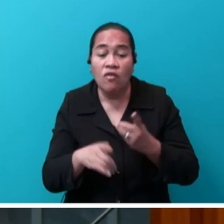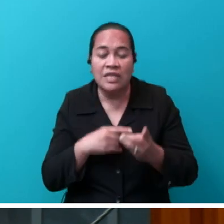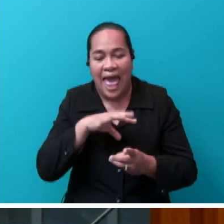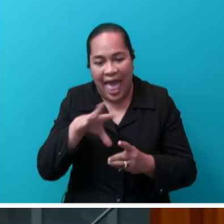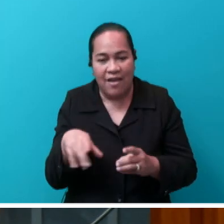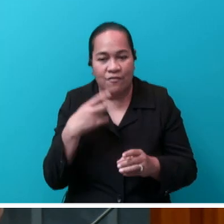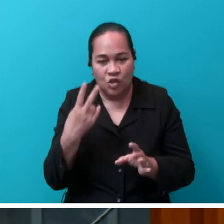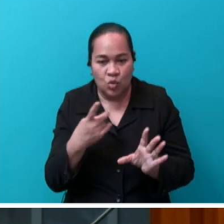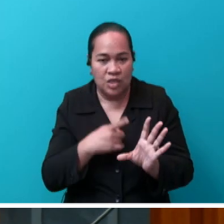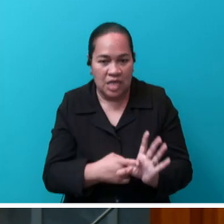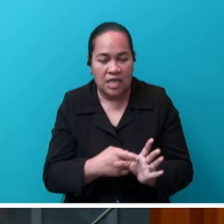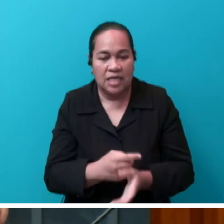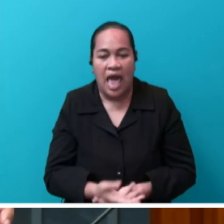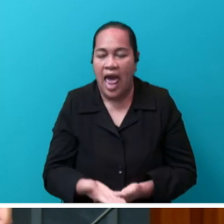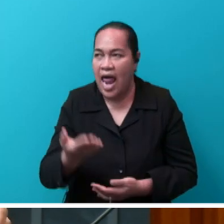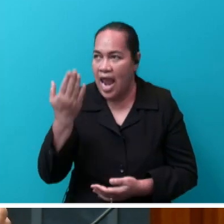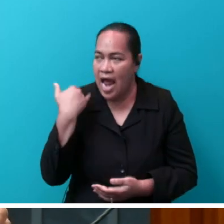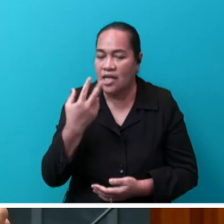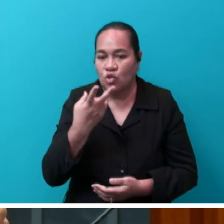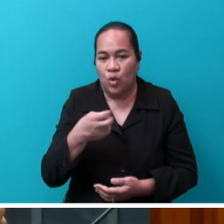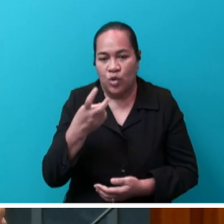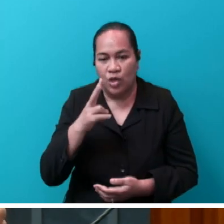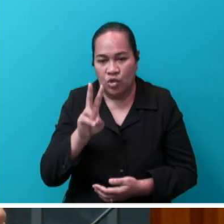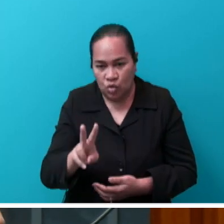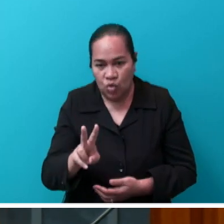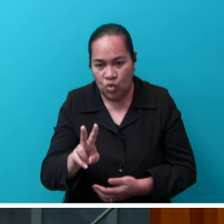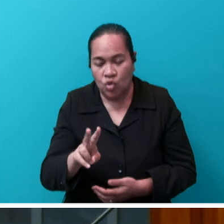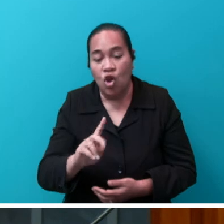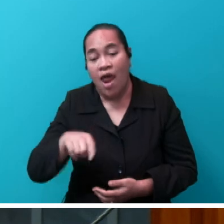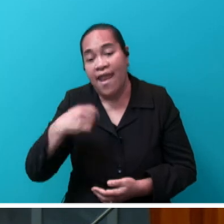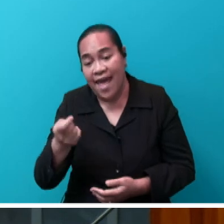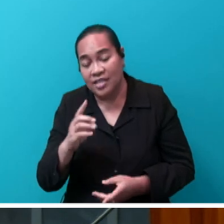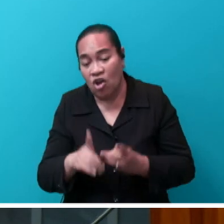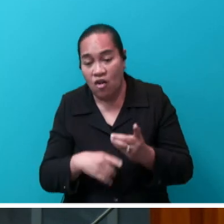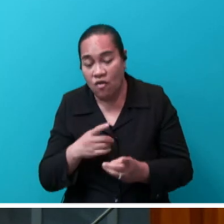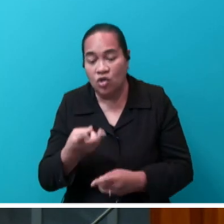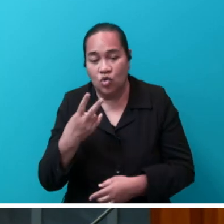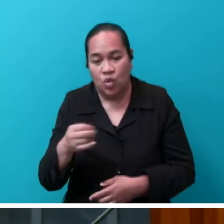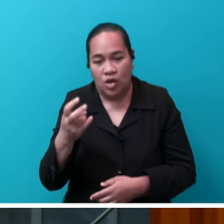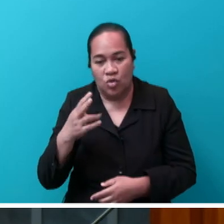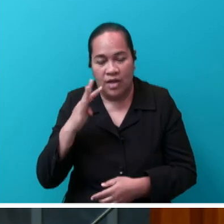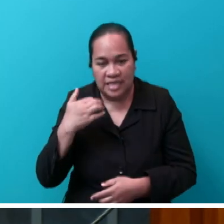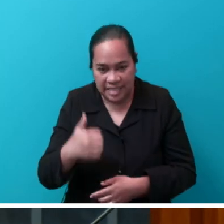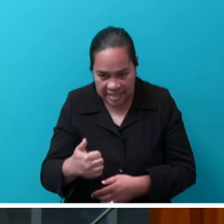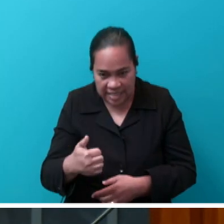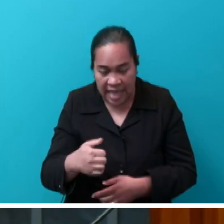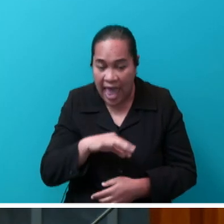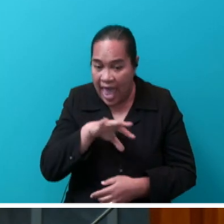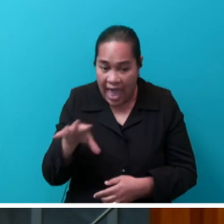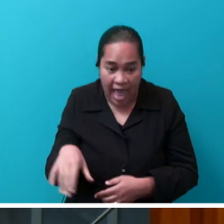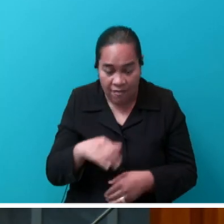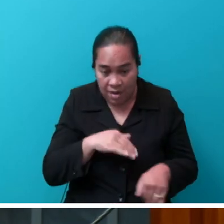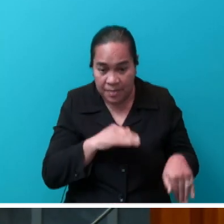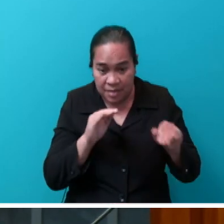years. The last being in 2022, whilst the next conference will be held in 2026, where each participating